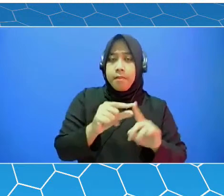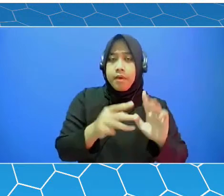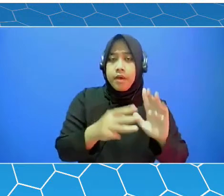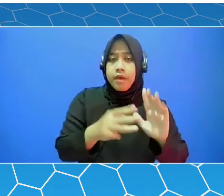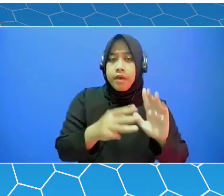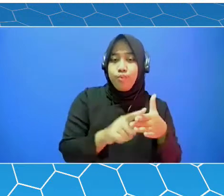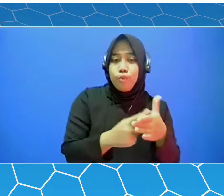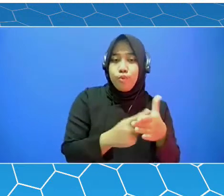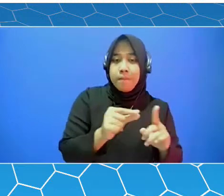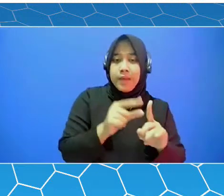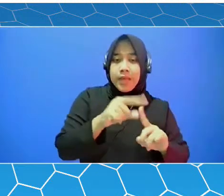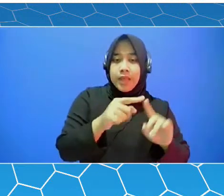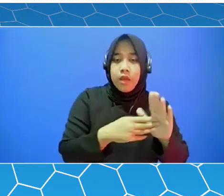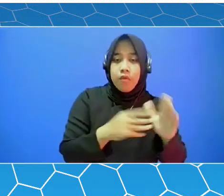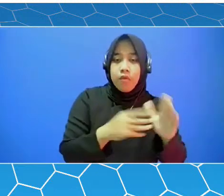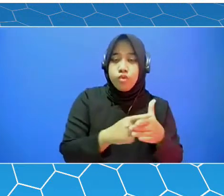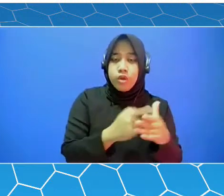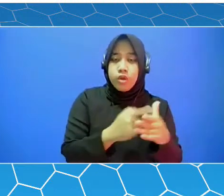get the